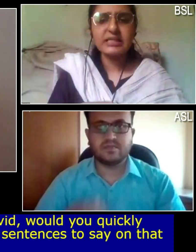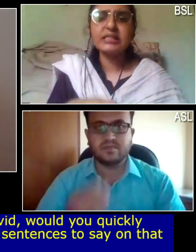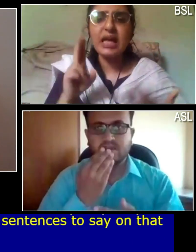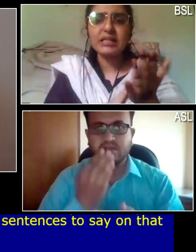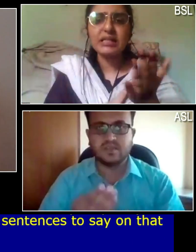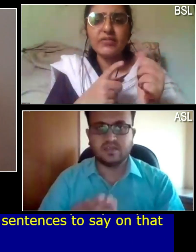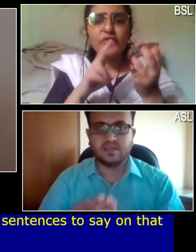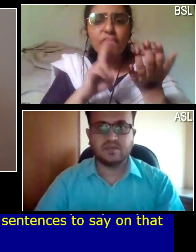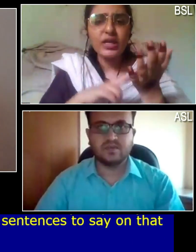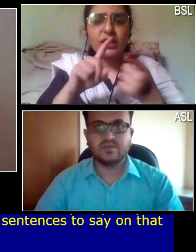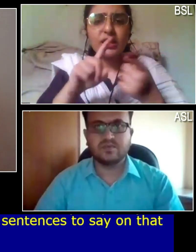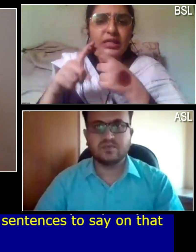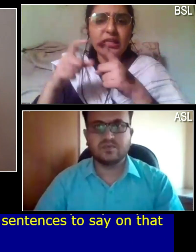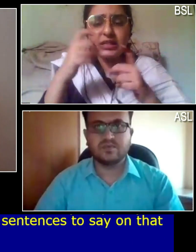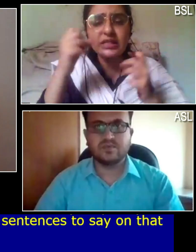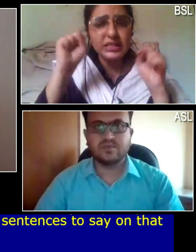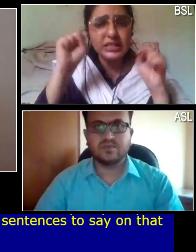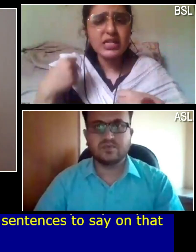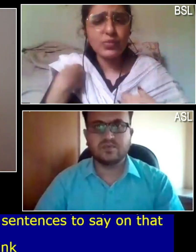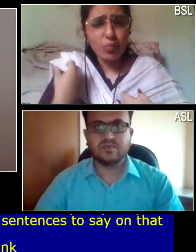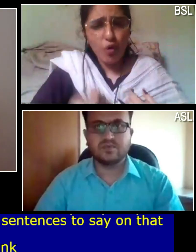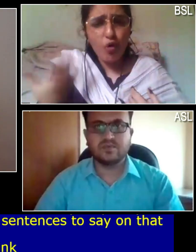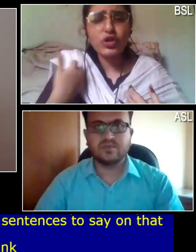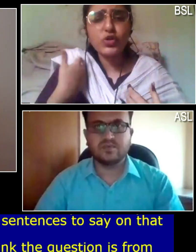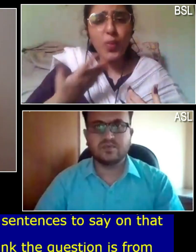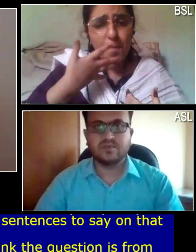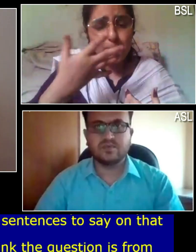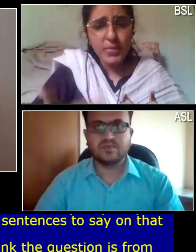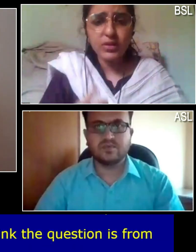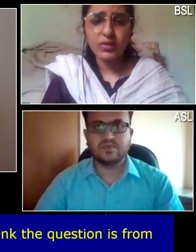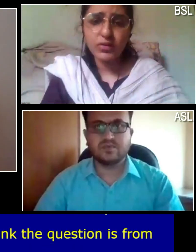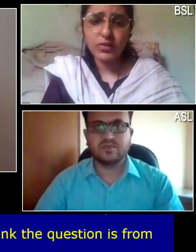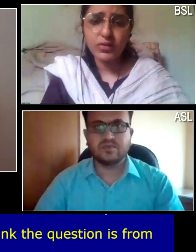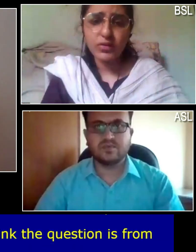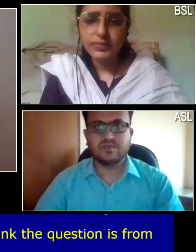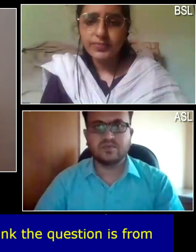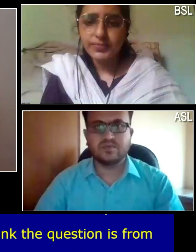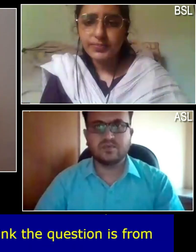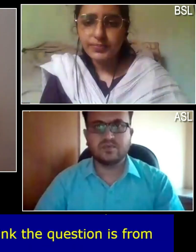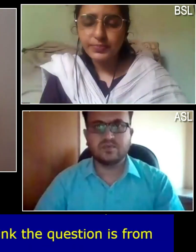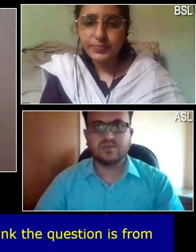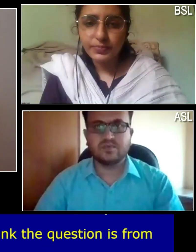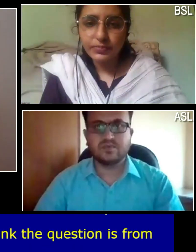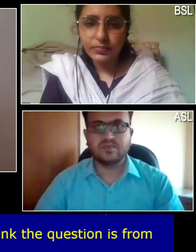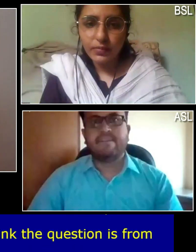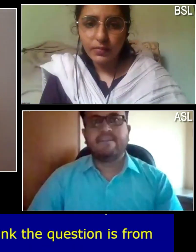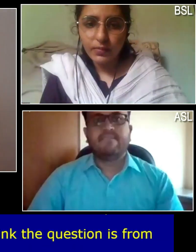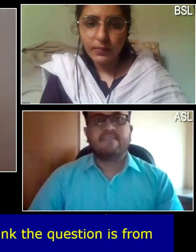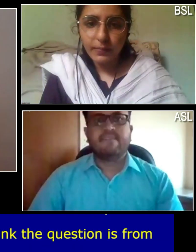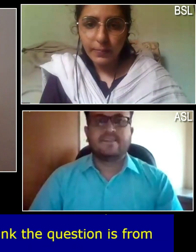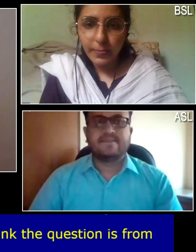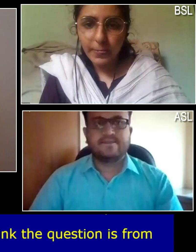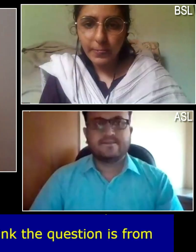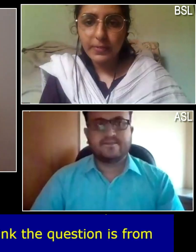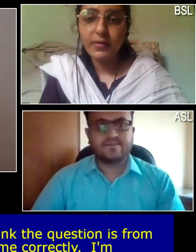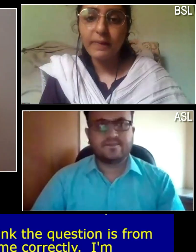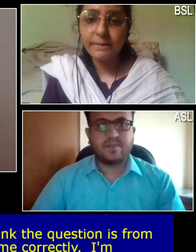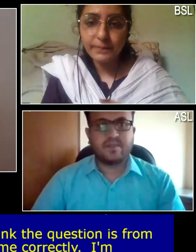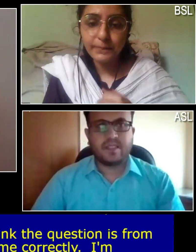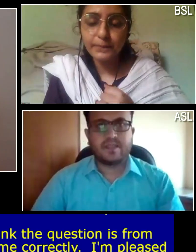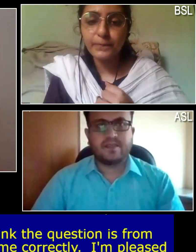from Olaf Mittelstadt. Olaf, I hope I'm pronouncing your name correctly, but please to make this argument because